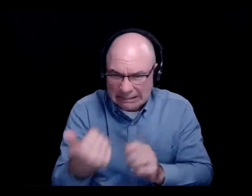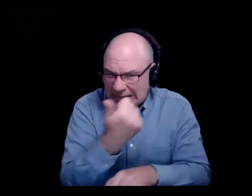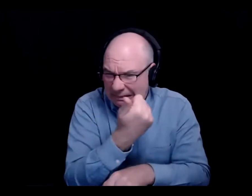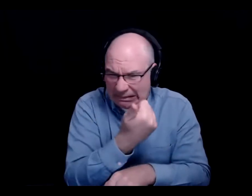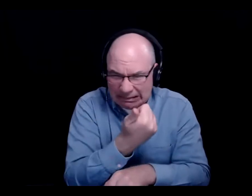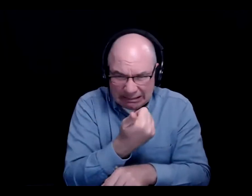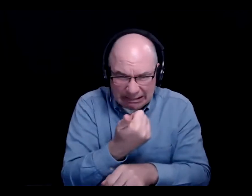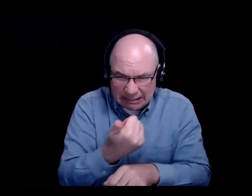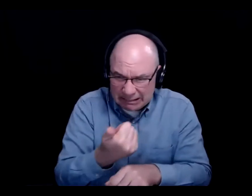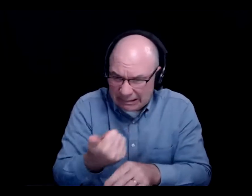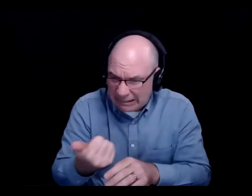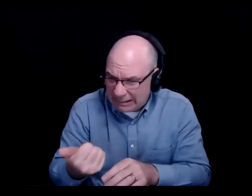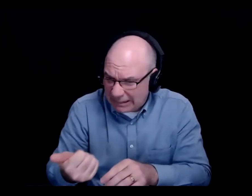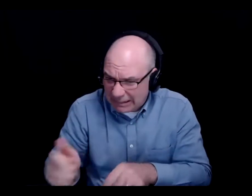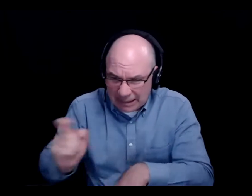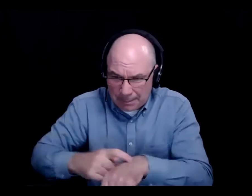So